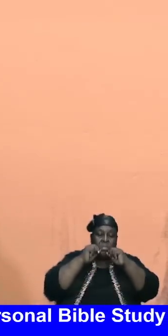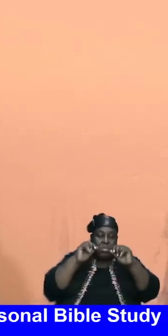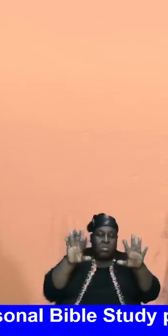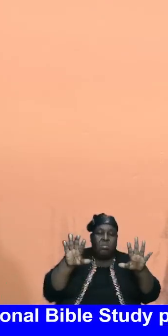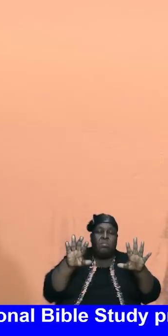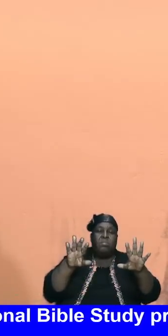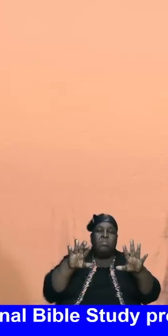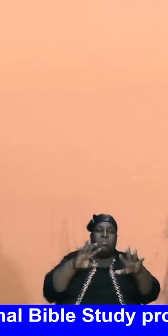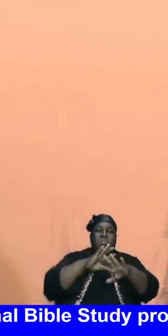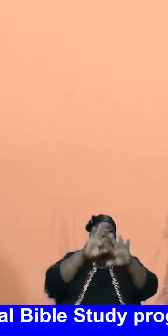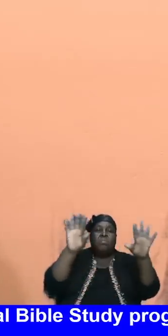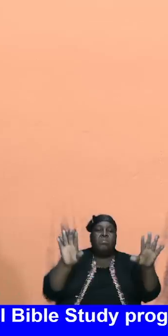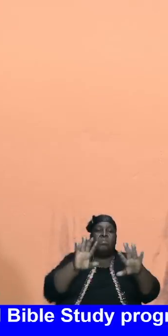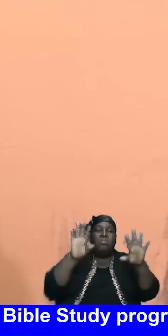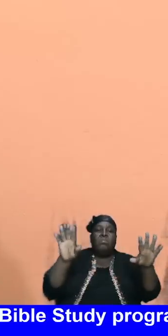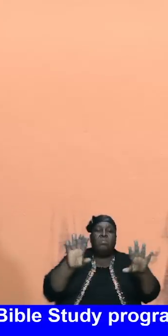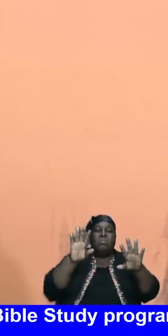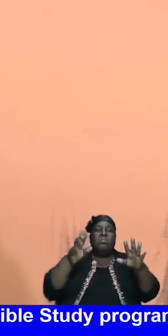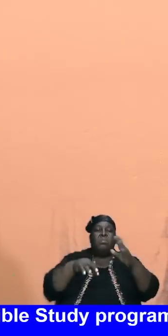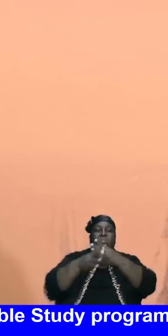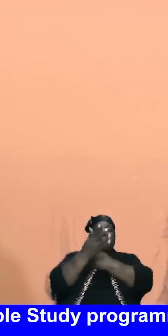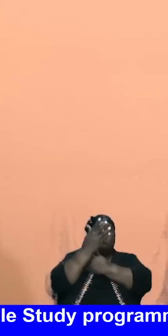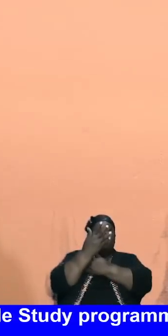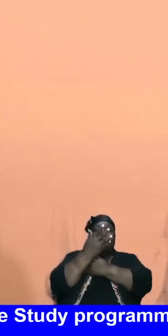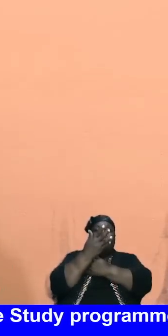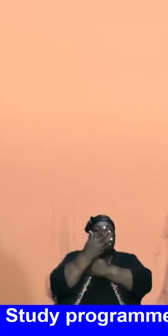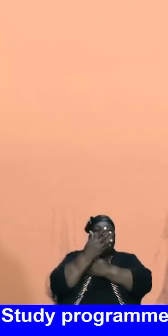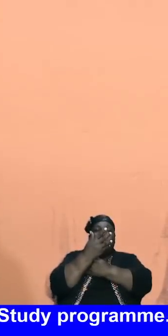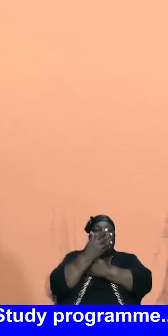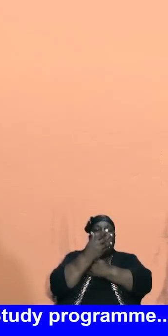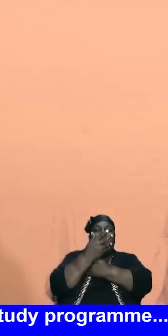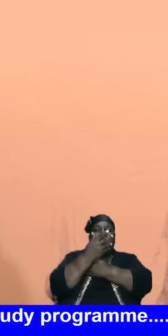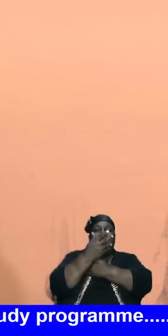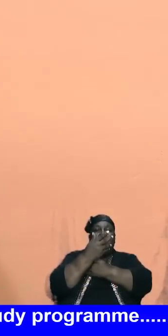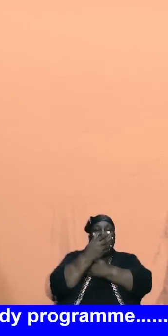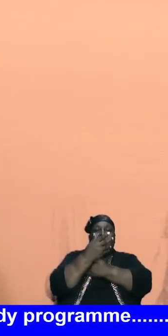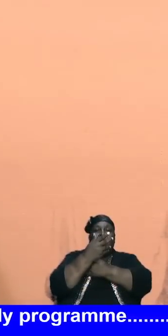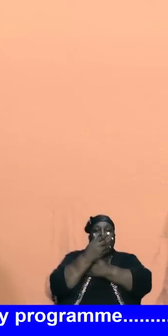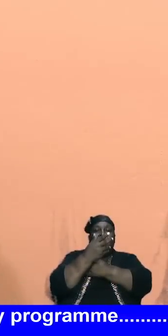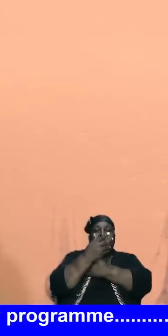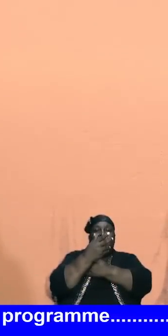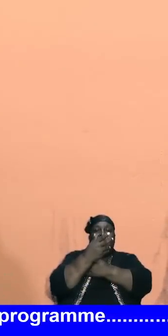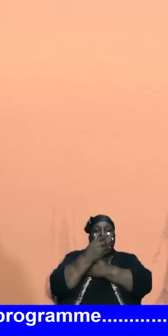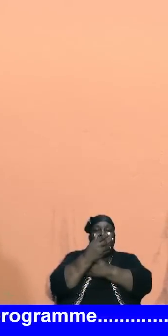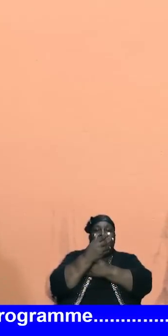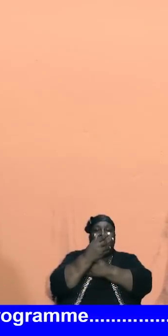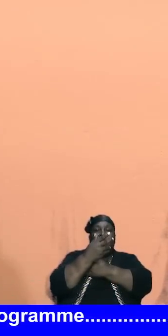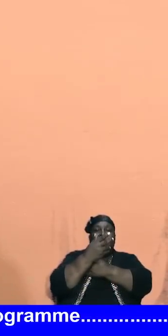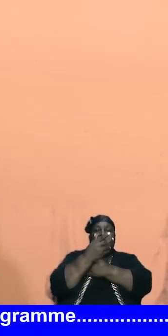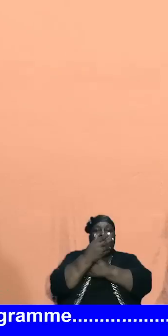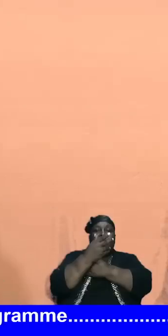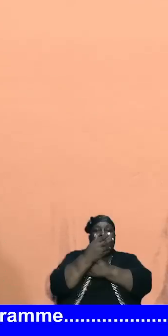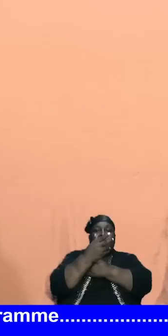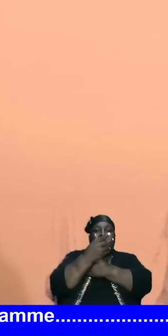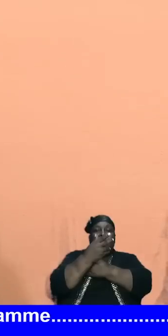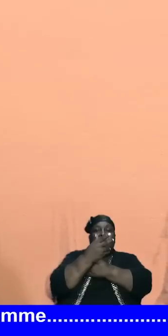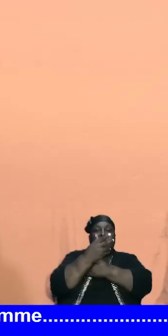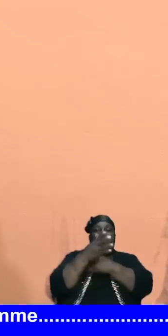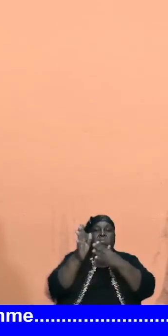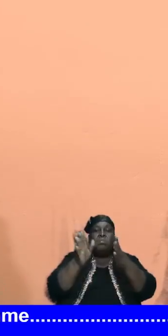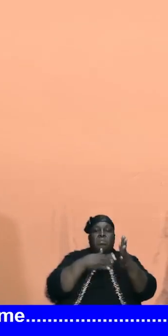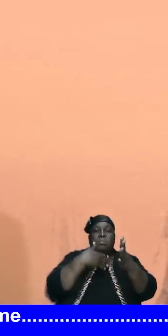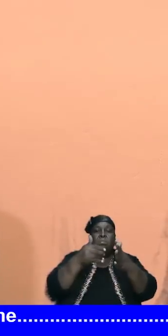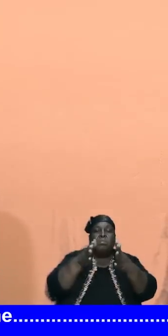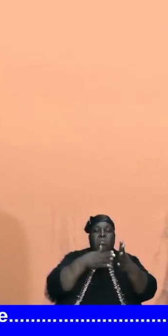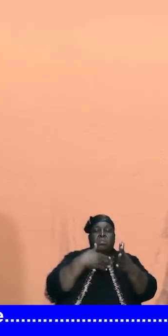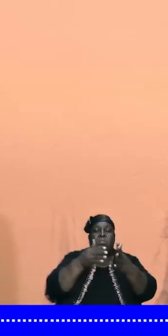have Sunday morning, Sunday night, Monday, Tuesday, Wednesday, and Friday. There is a Singspiration,